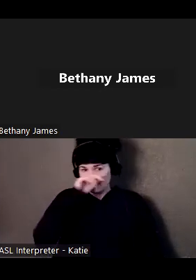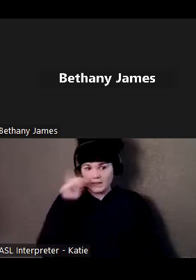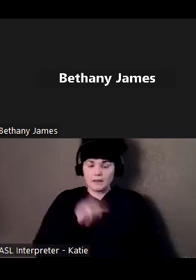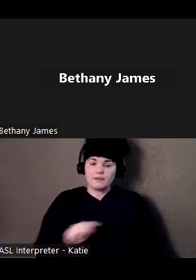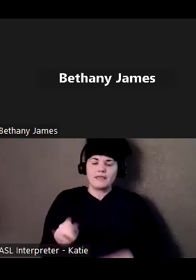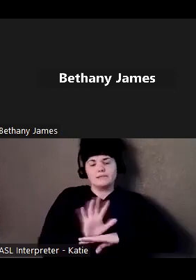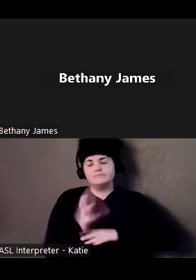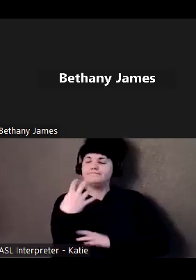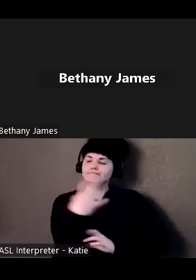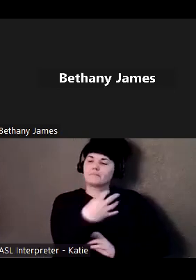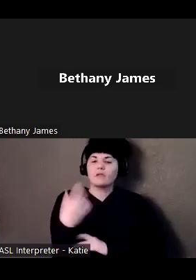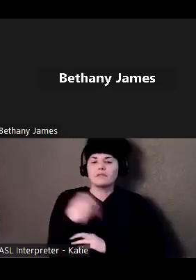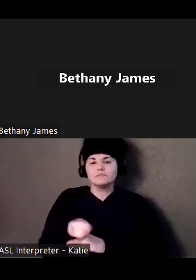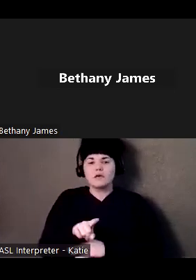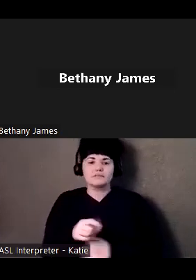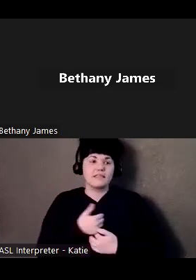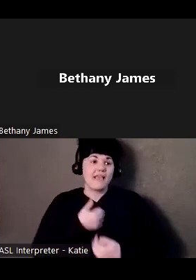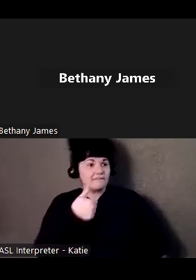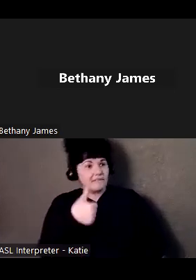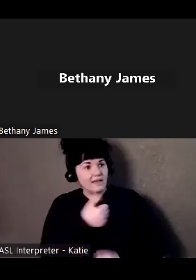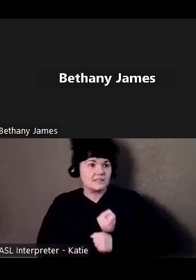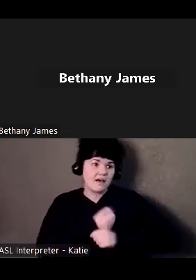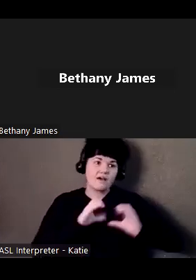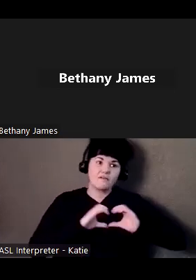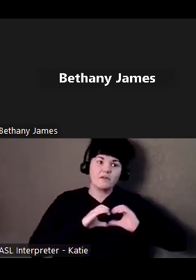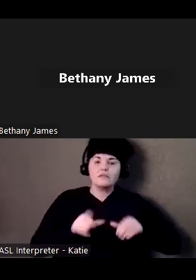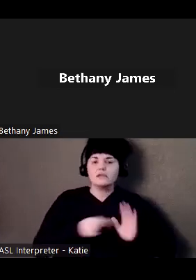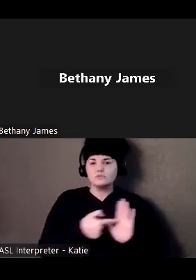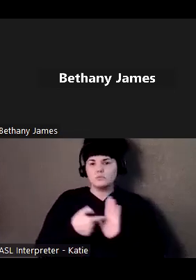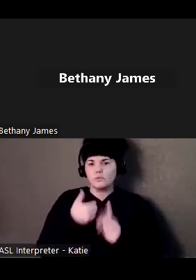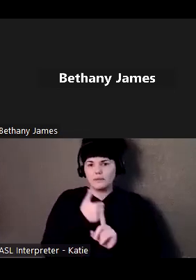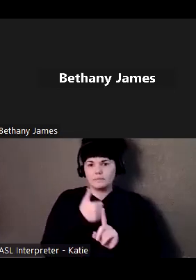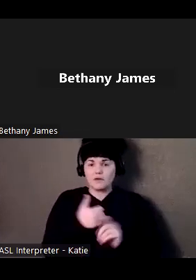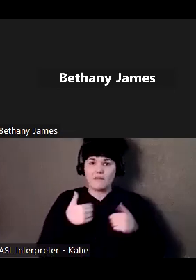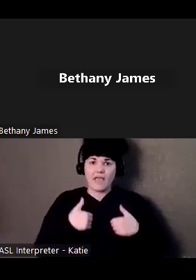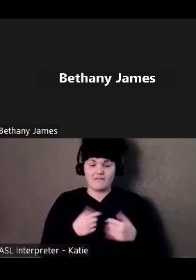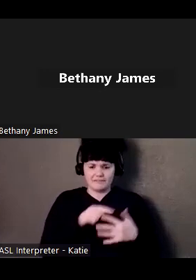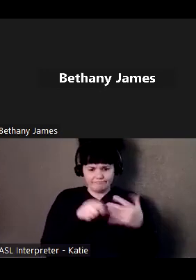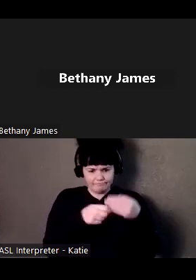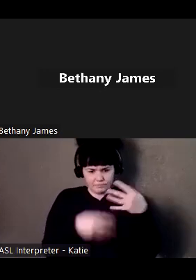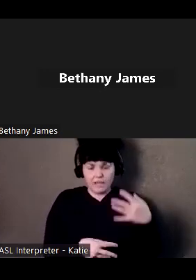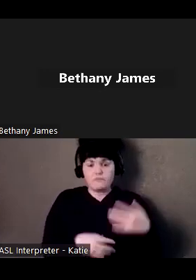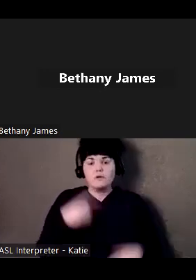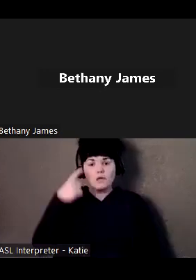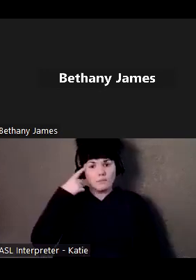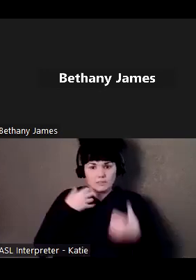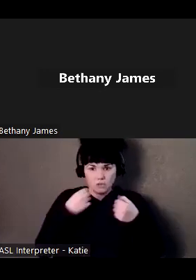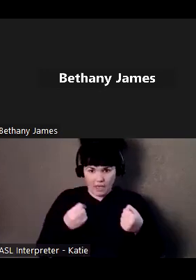loves and so forth by portraying themselves as having various self-diagnosed mental health disorders such